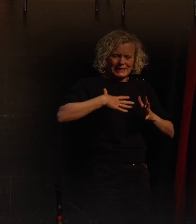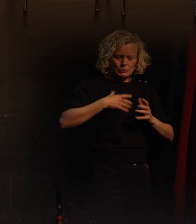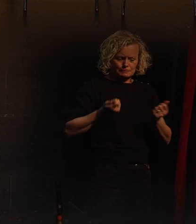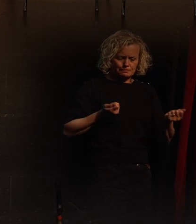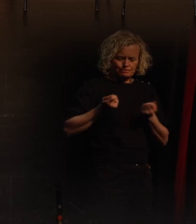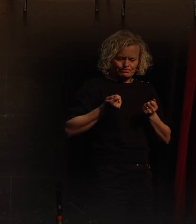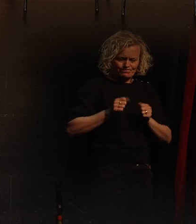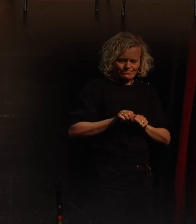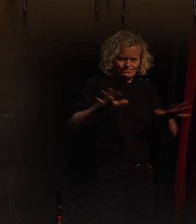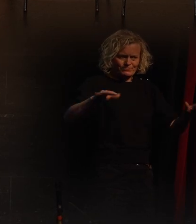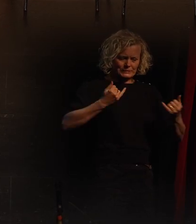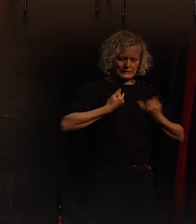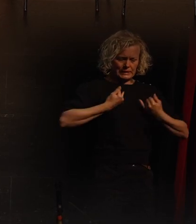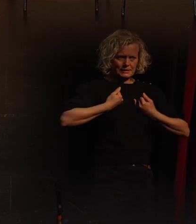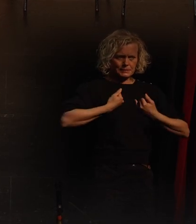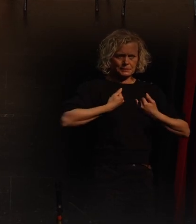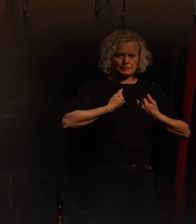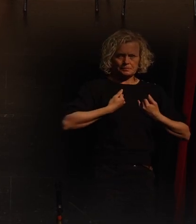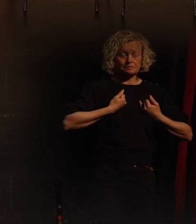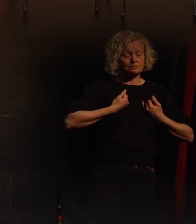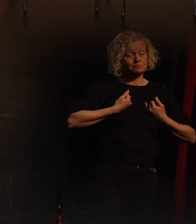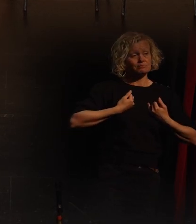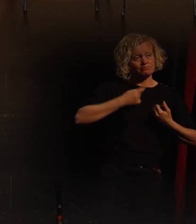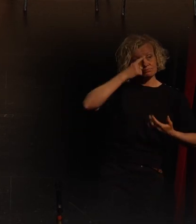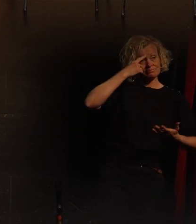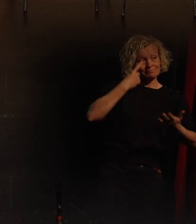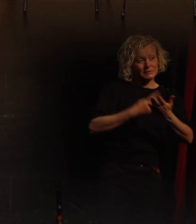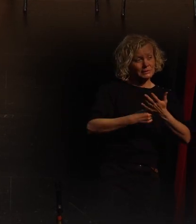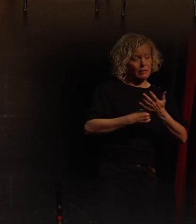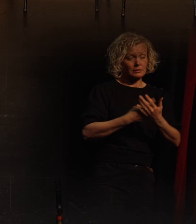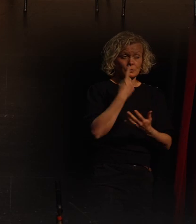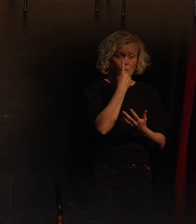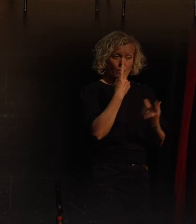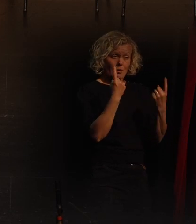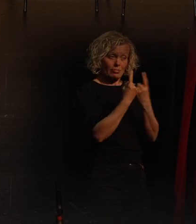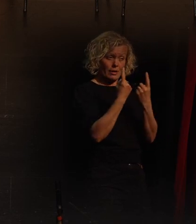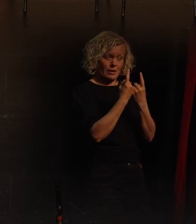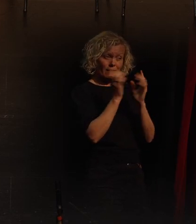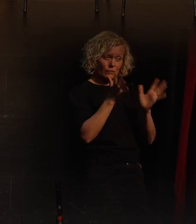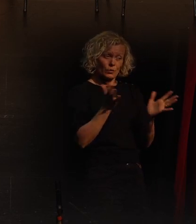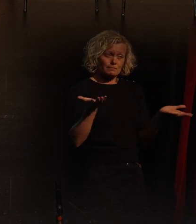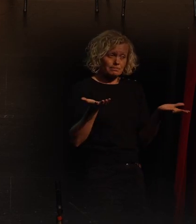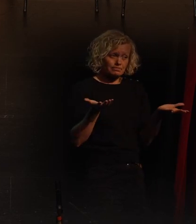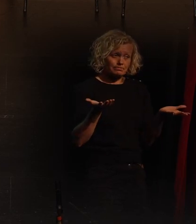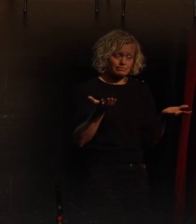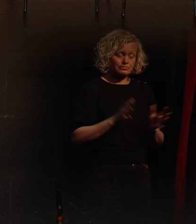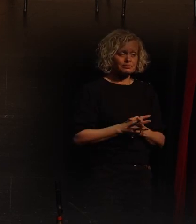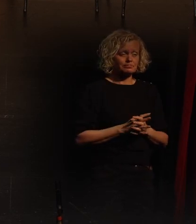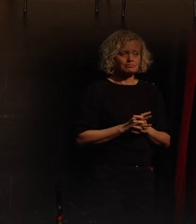outbreak. Yes. They decided there was only one thing to do.